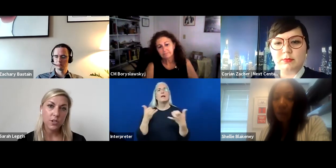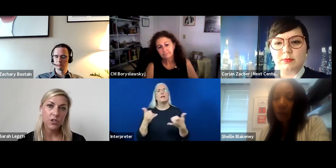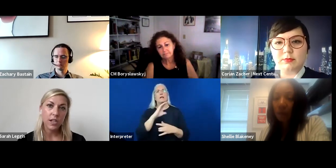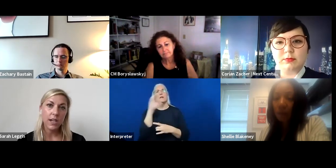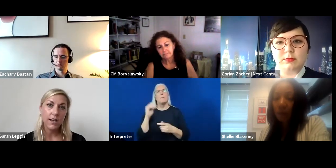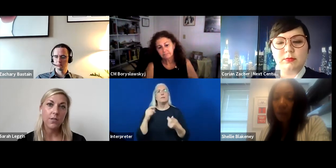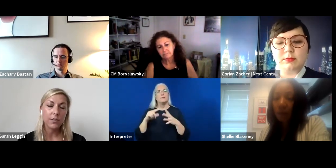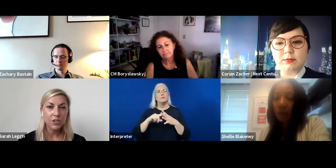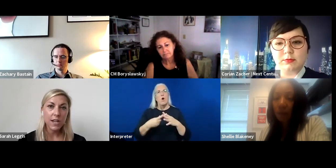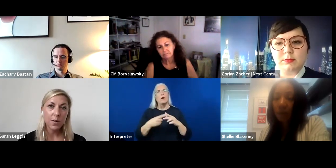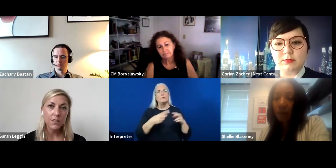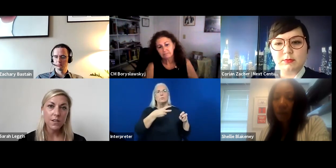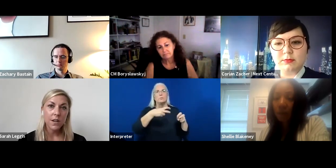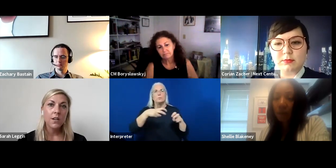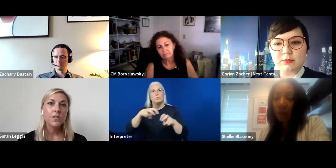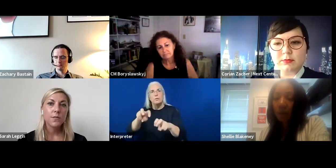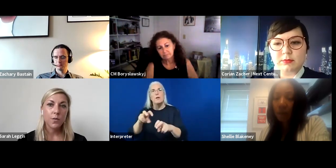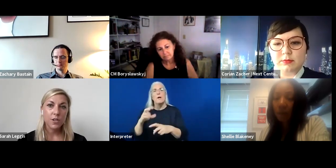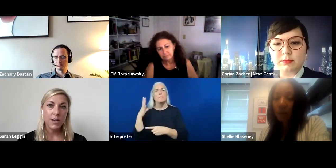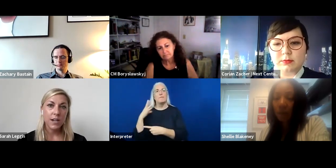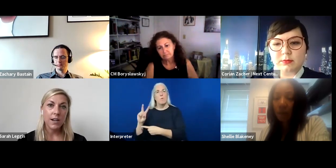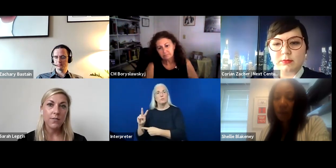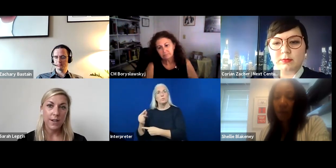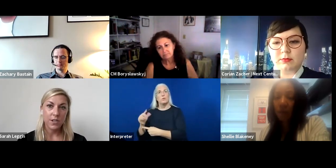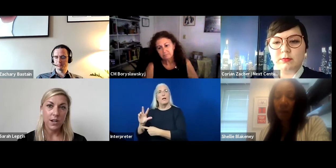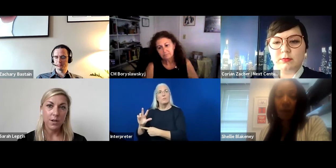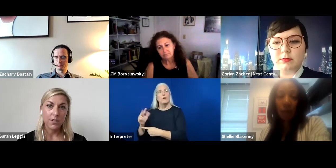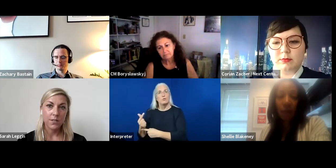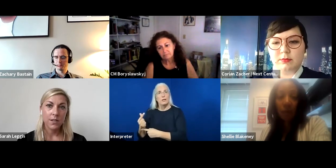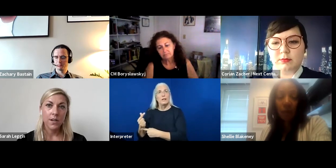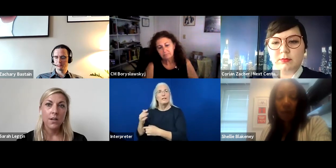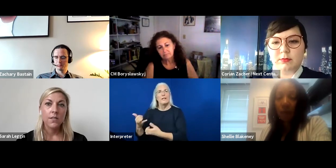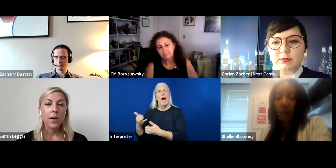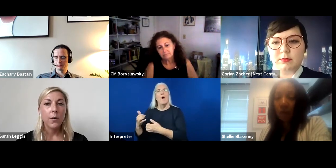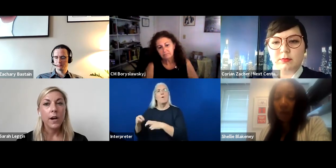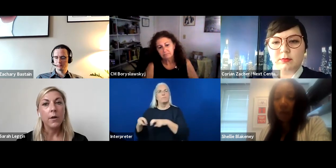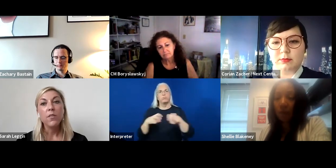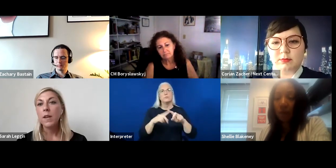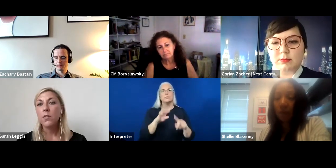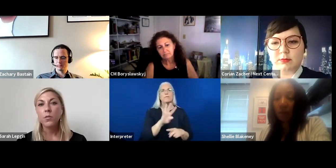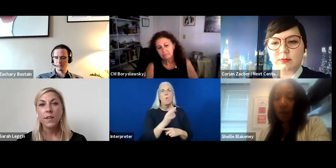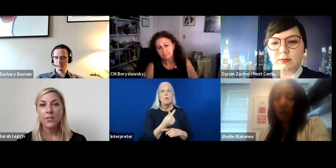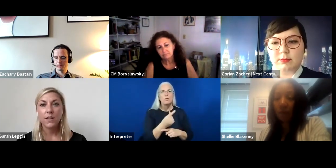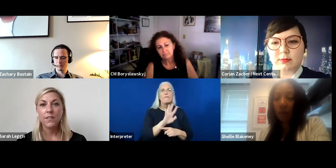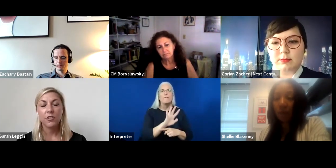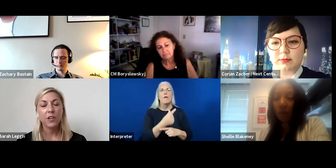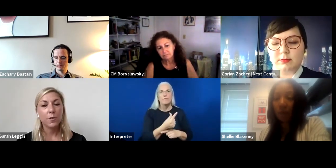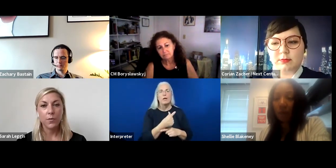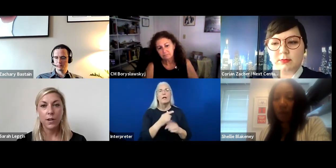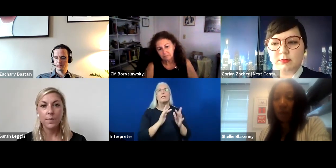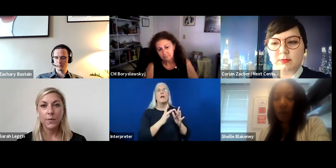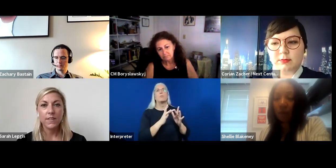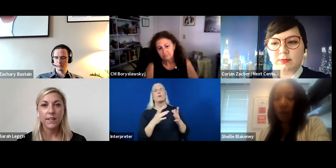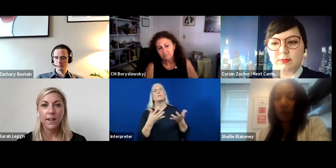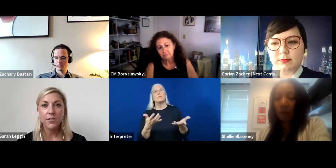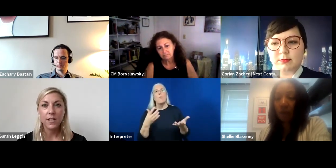for 2G and 3G networks to 4G and 5G networks. So we've been through these transitions